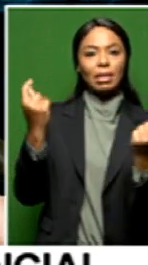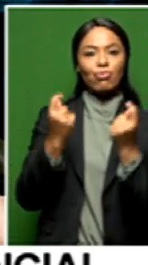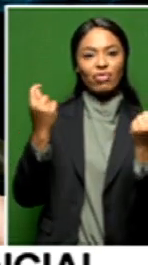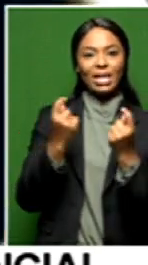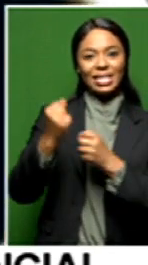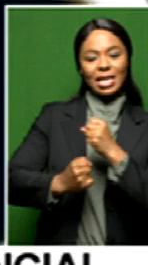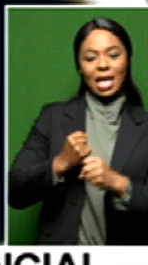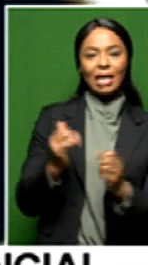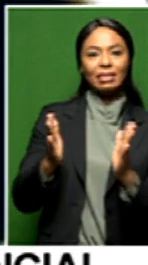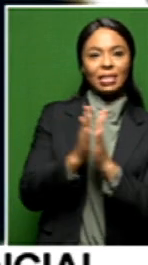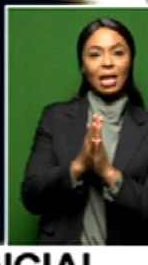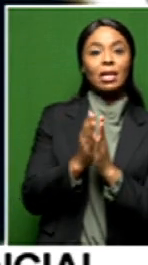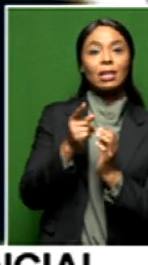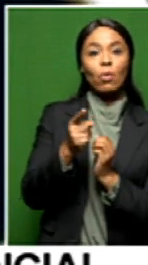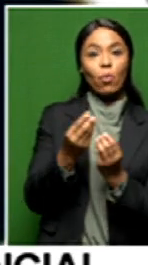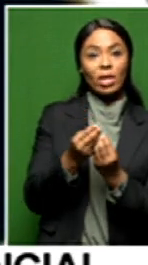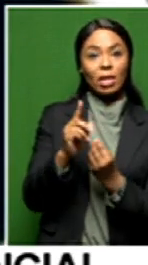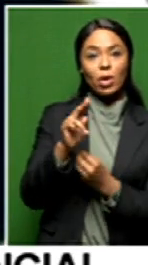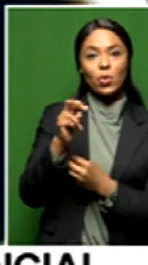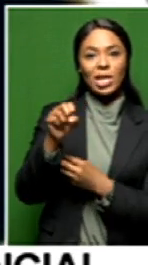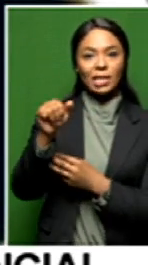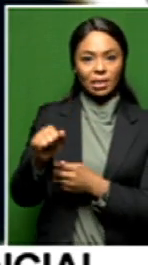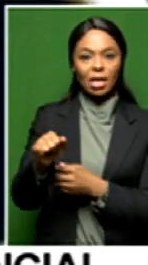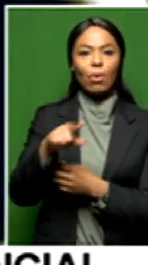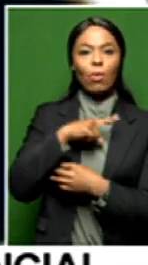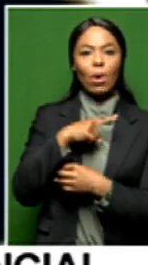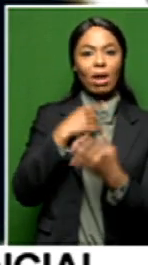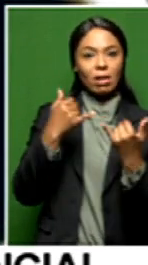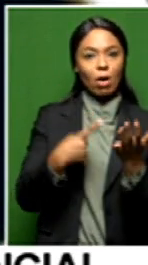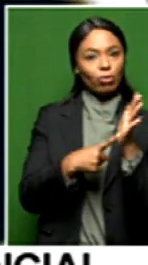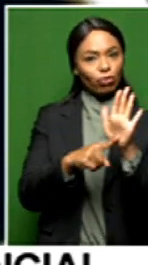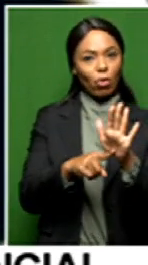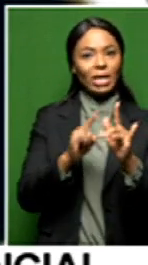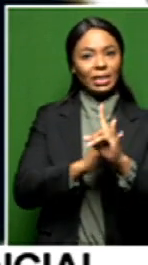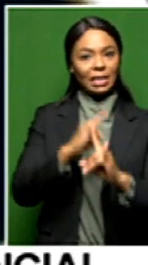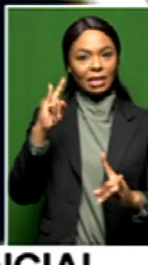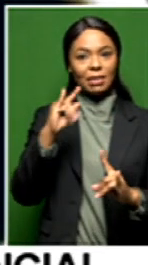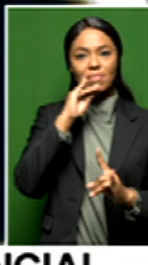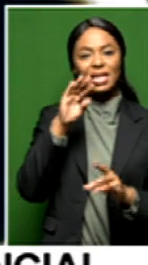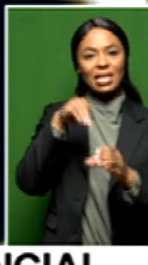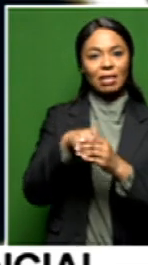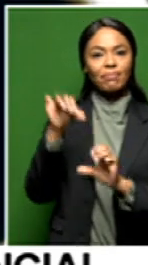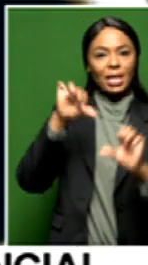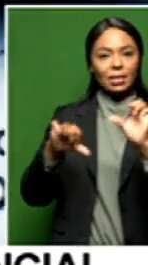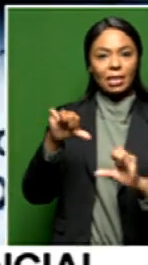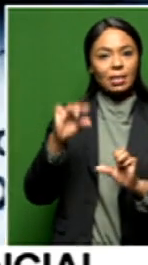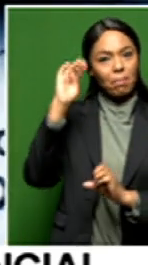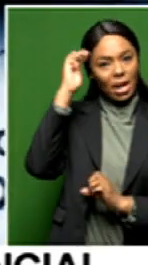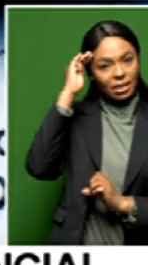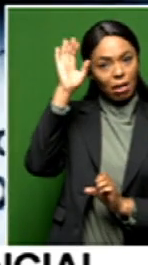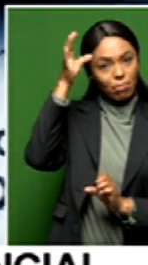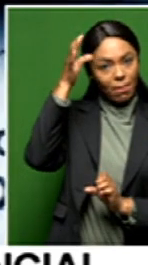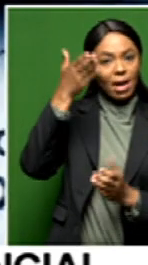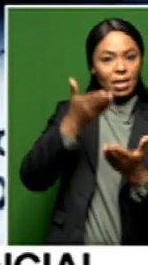UNISA by showcasing that hashtag success is a science, and to share more on where your mental capacity is between making